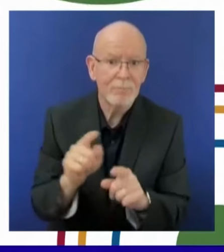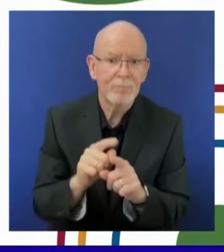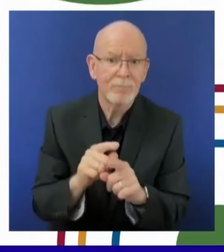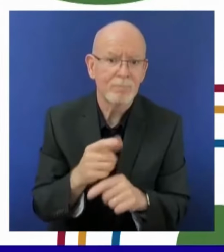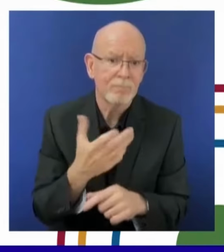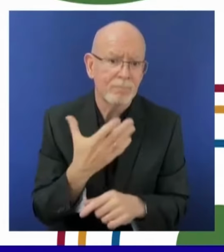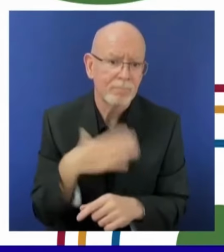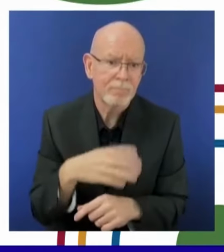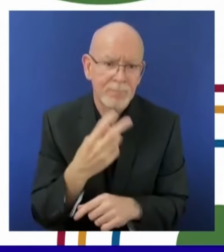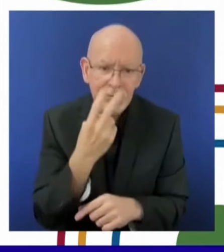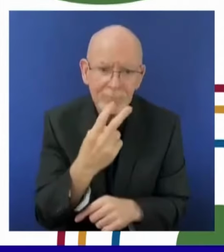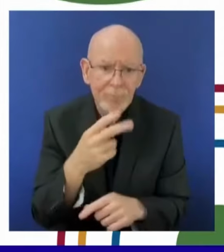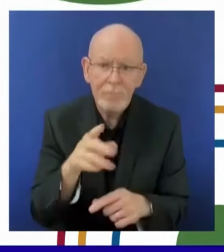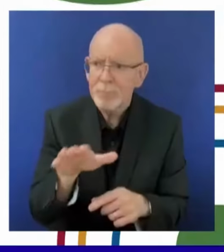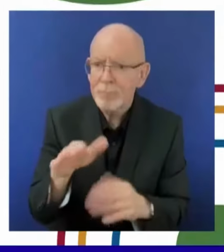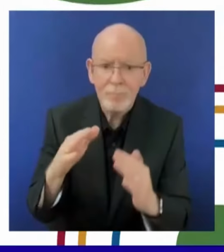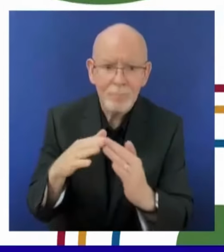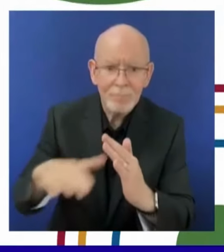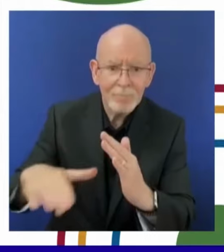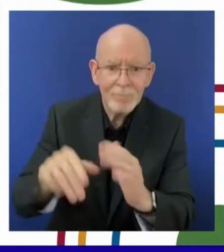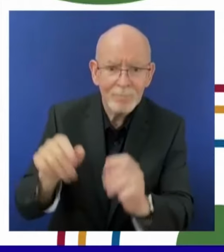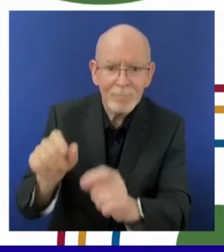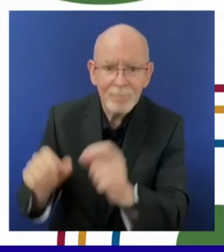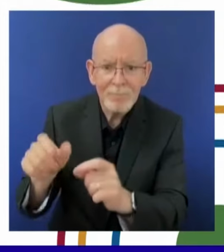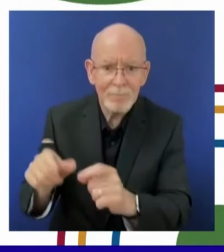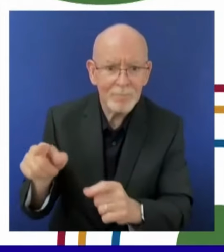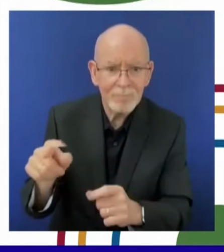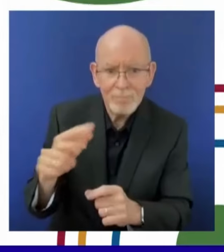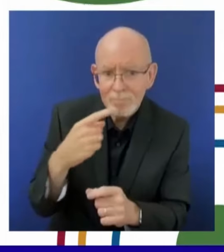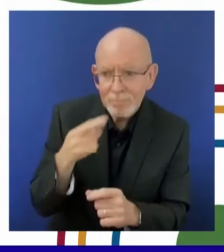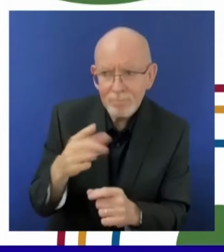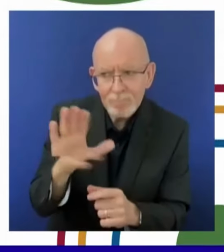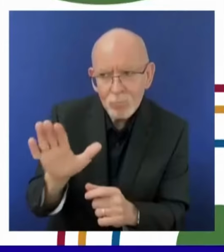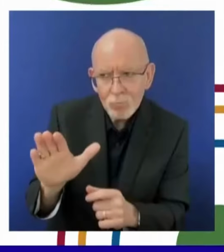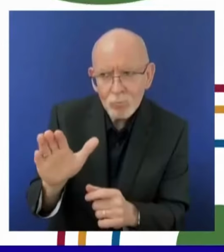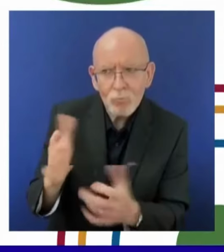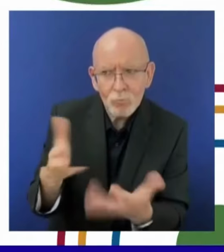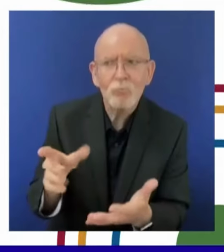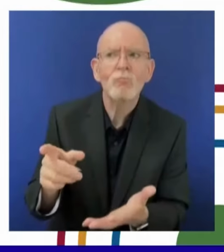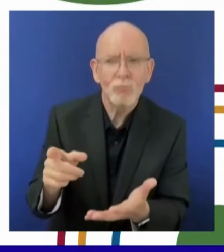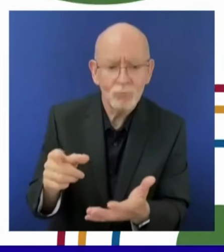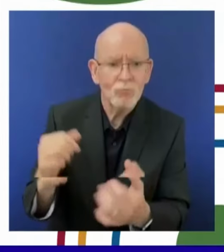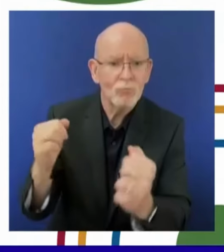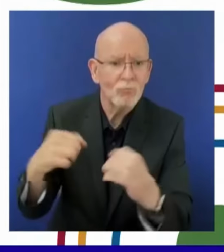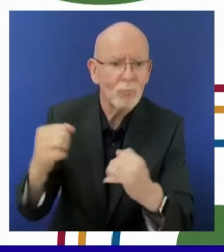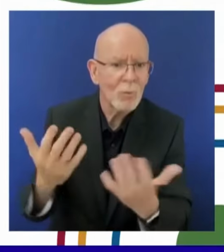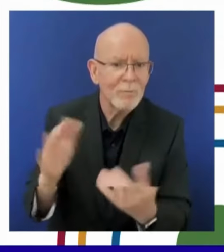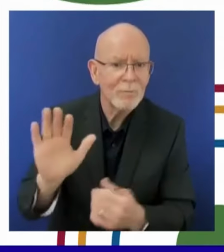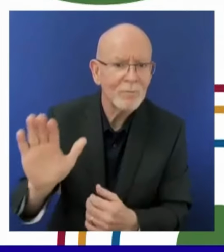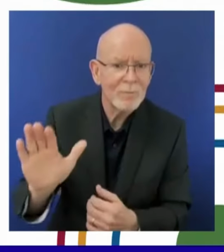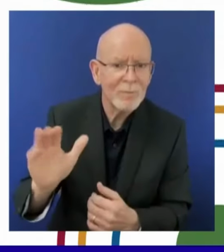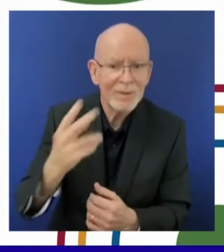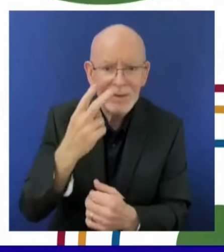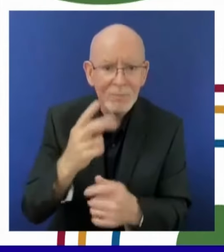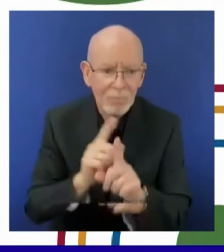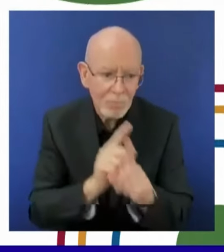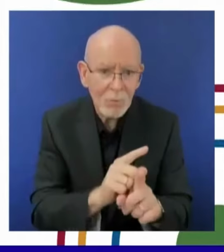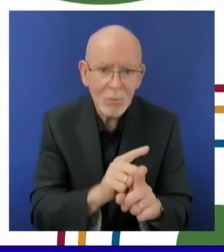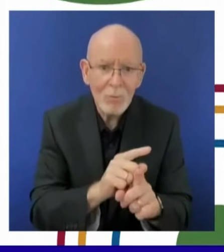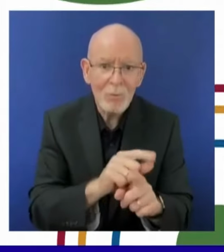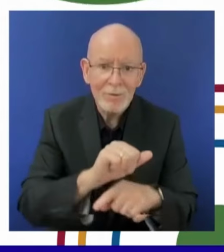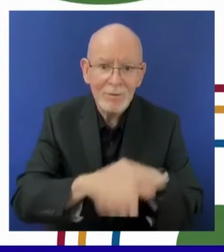Chinese government to address gender-based violence and stop abusing, exploiting, and other forms